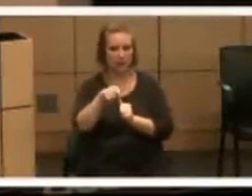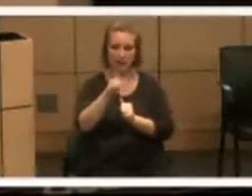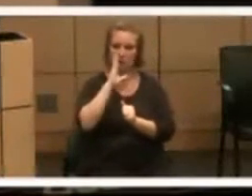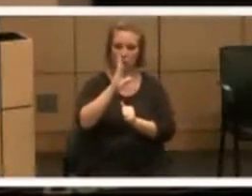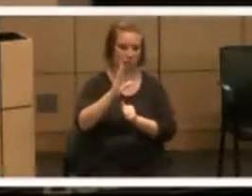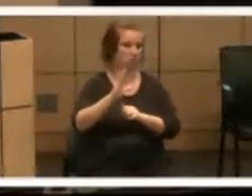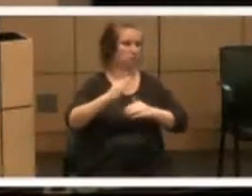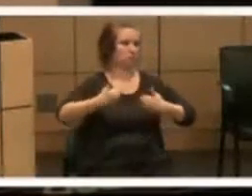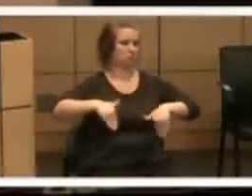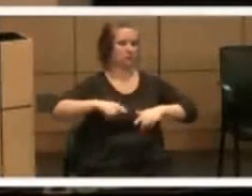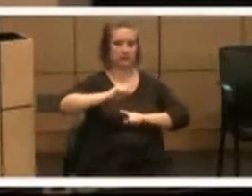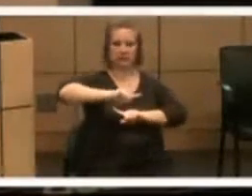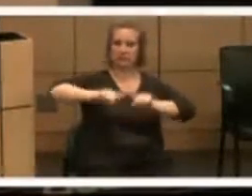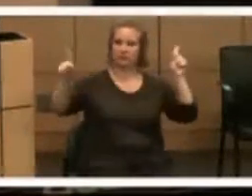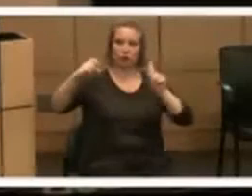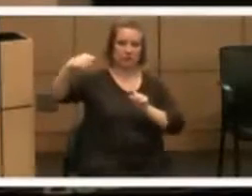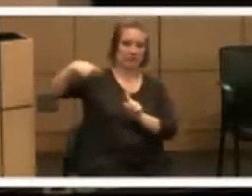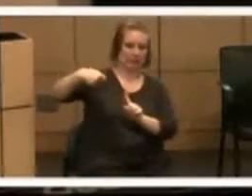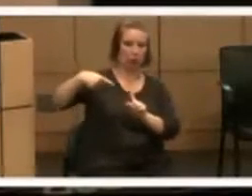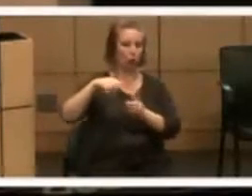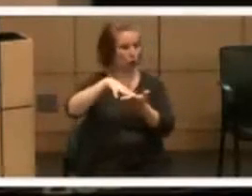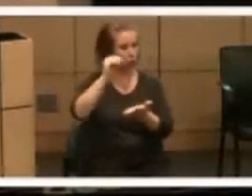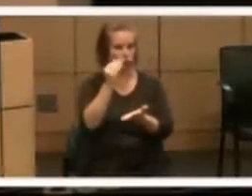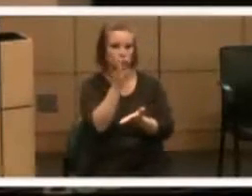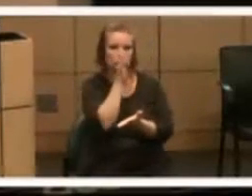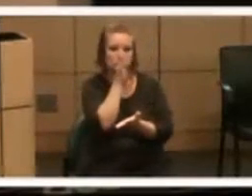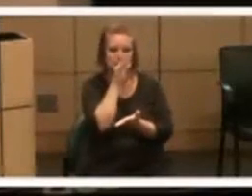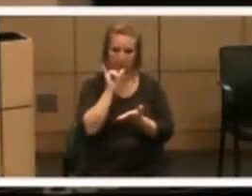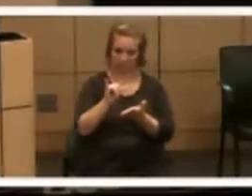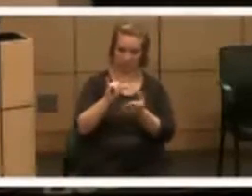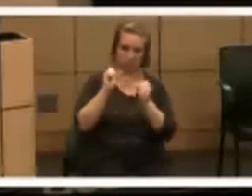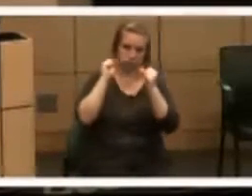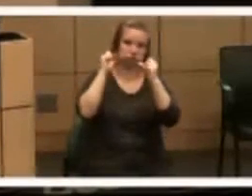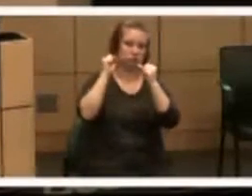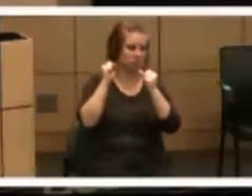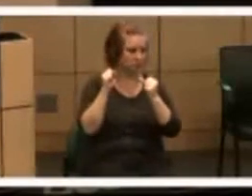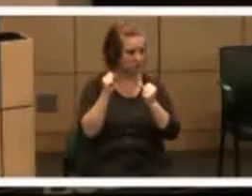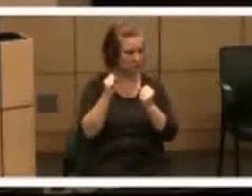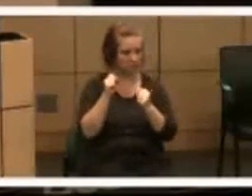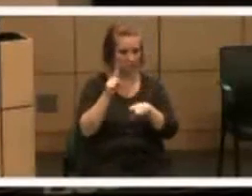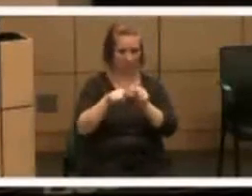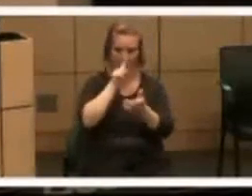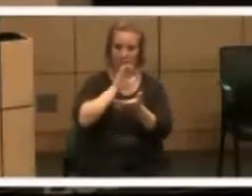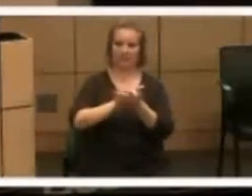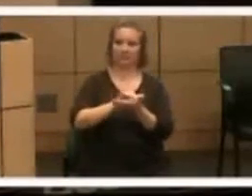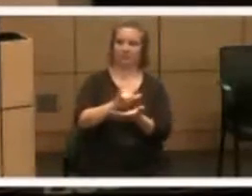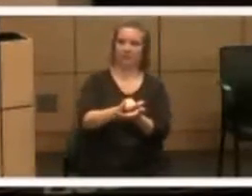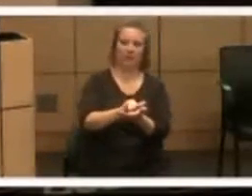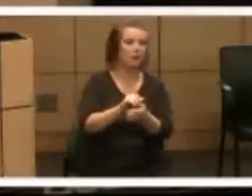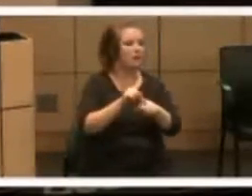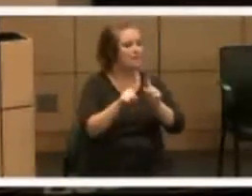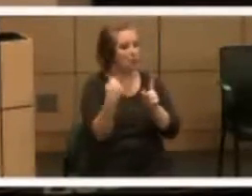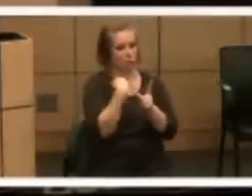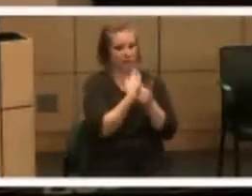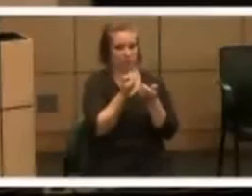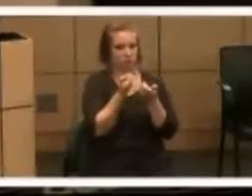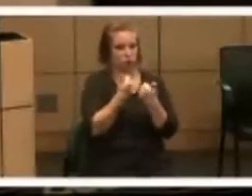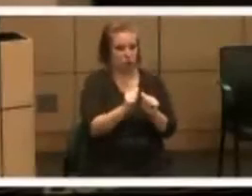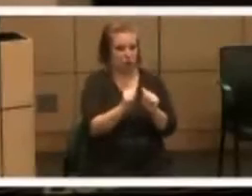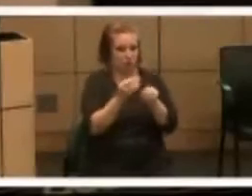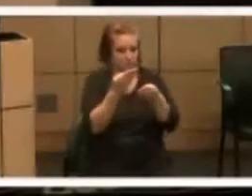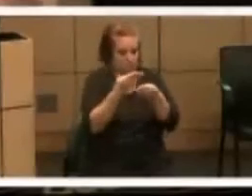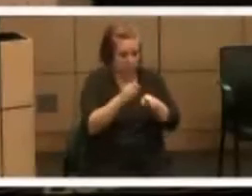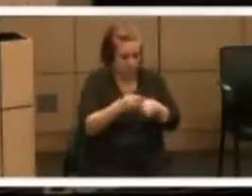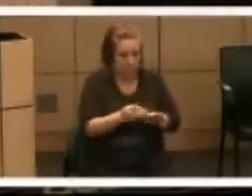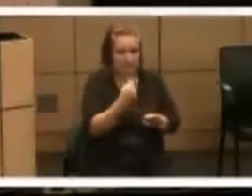drastically different signal and they learn to talk. I mean, that's unbelievable. And so one of the things we try to do is break it down into, okay,